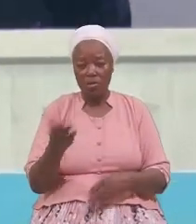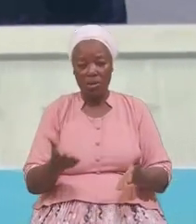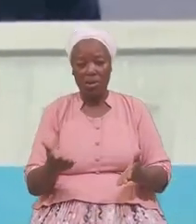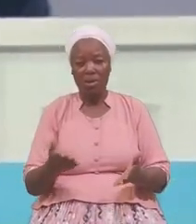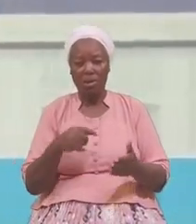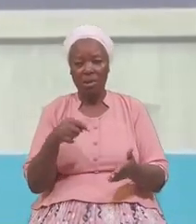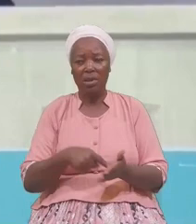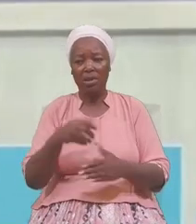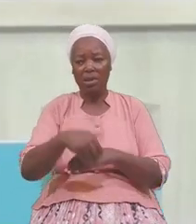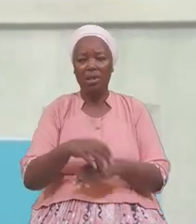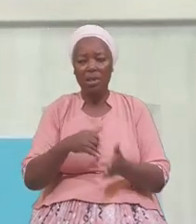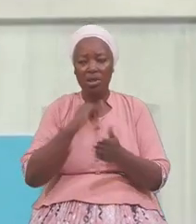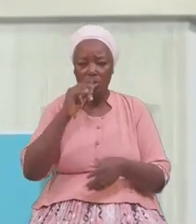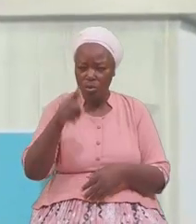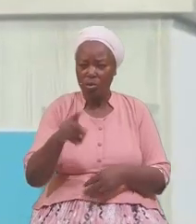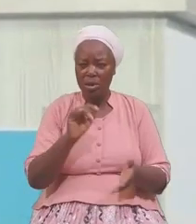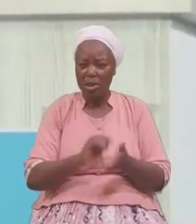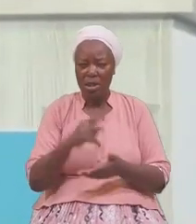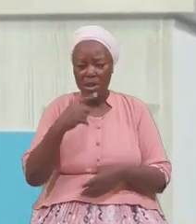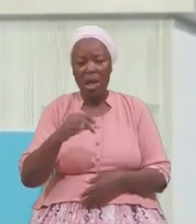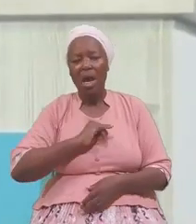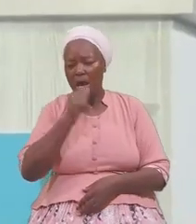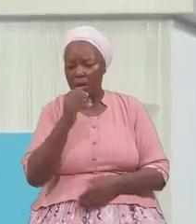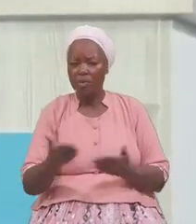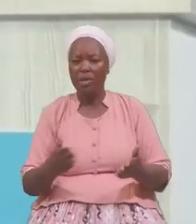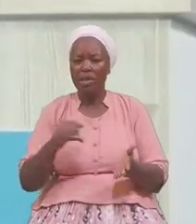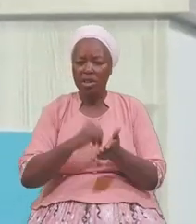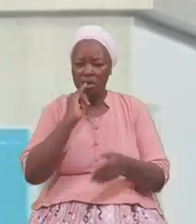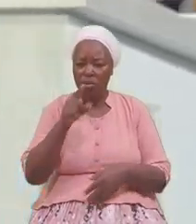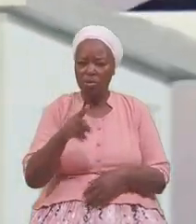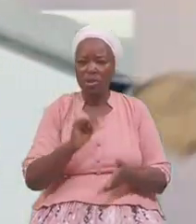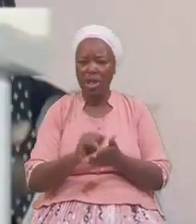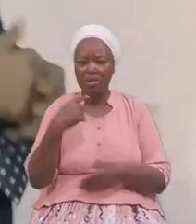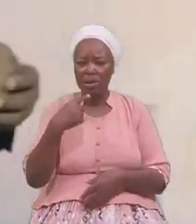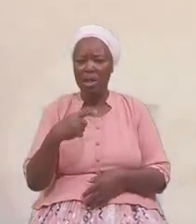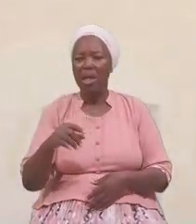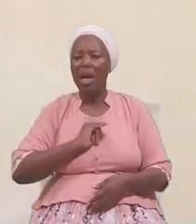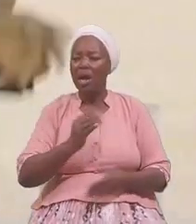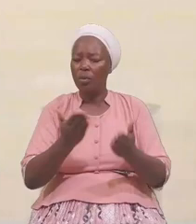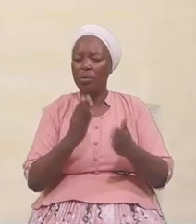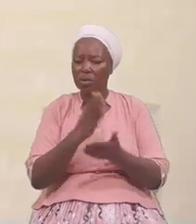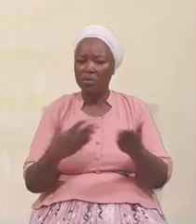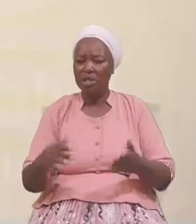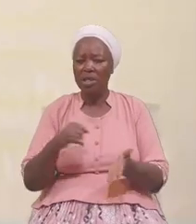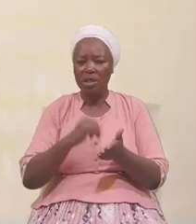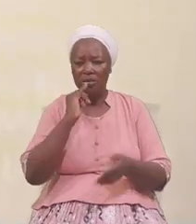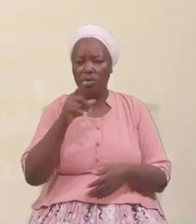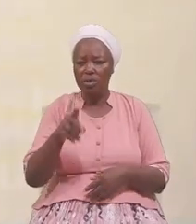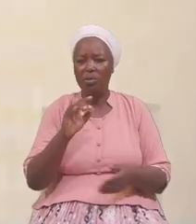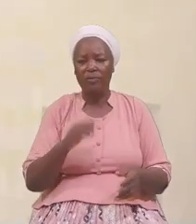you that says, I'm here. It's you that say, I want something. It's you full